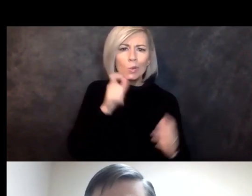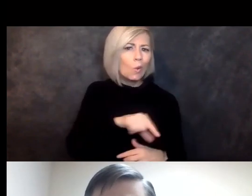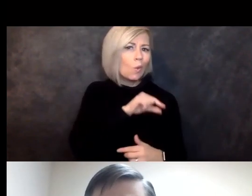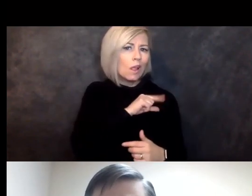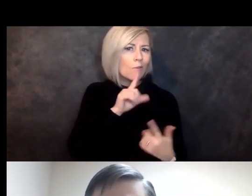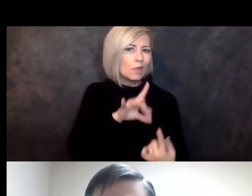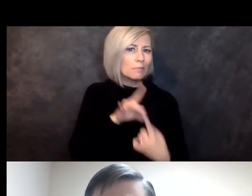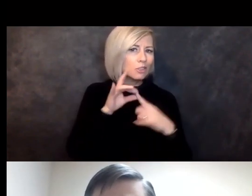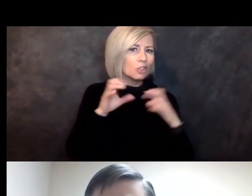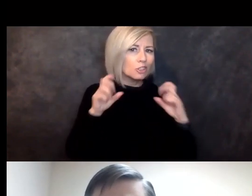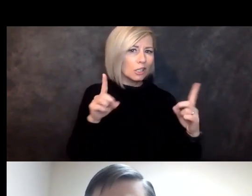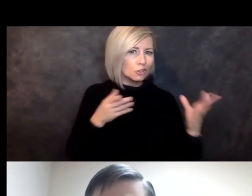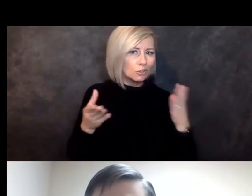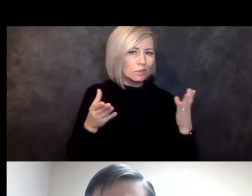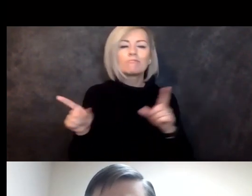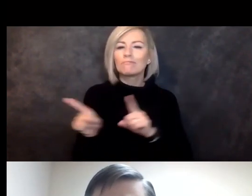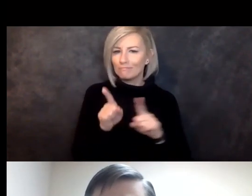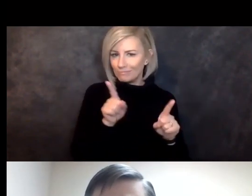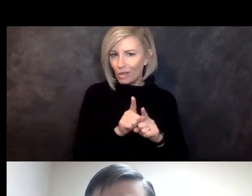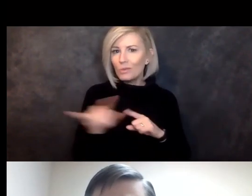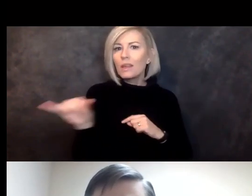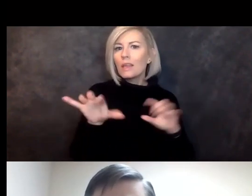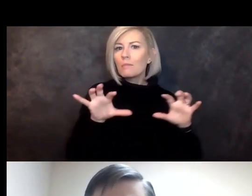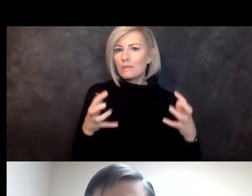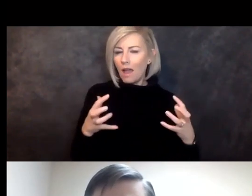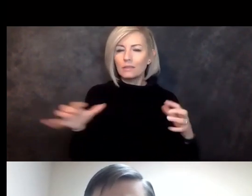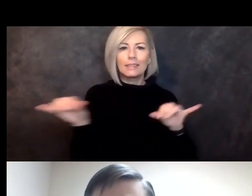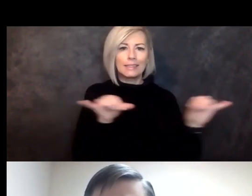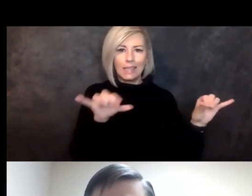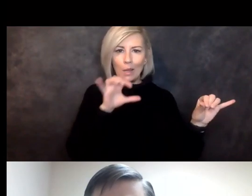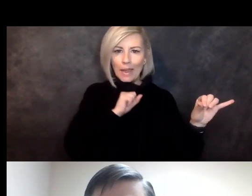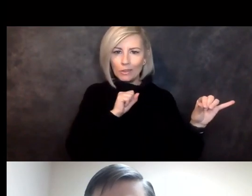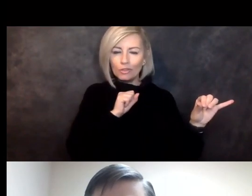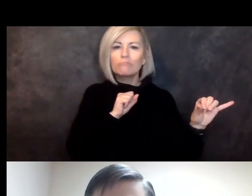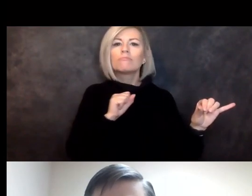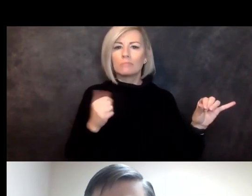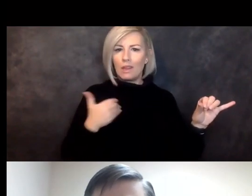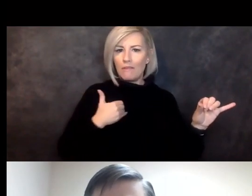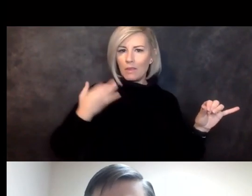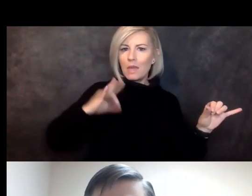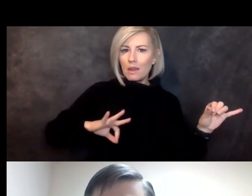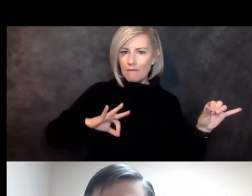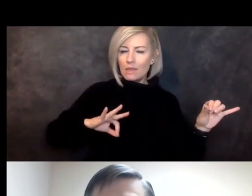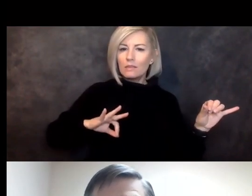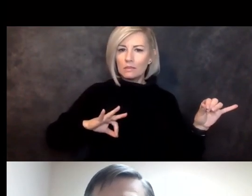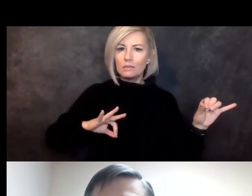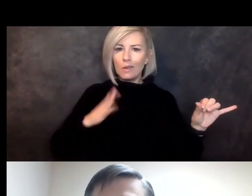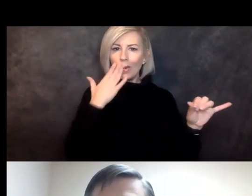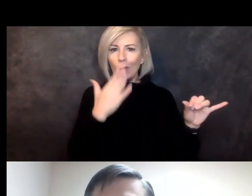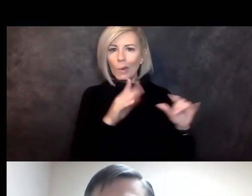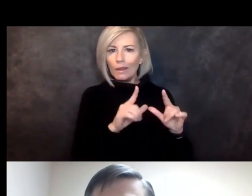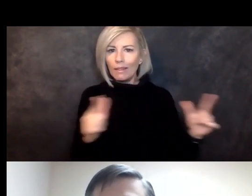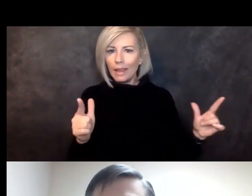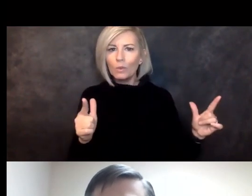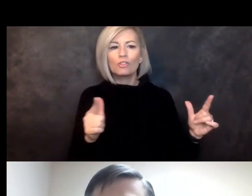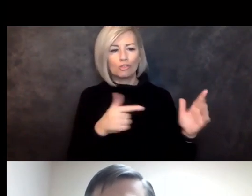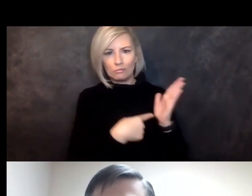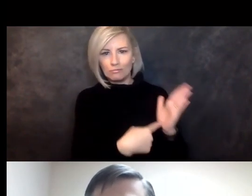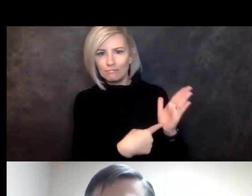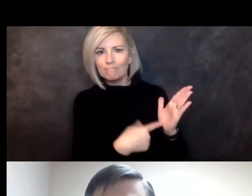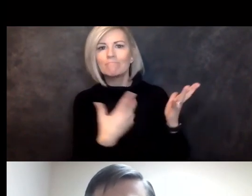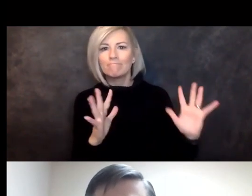education services are in the same class as their same-age peers and have the benefit from good language models. We